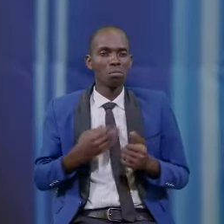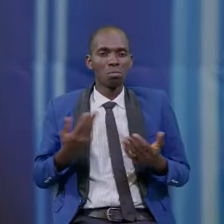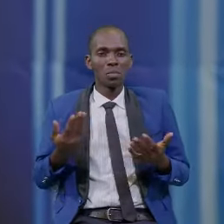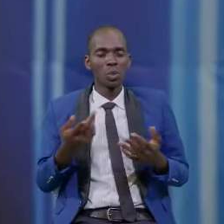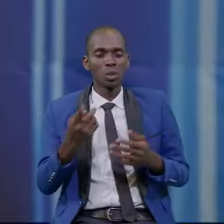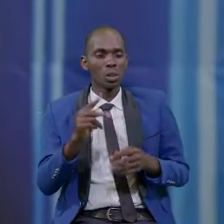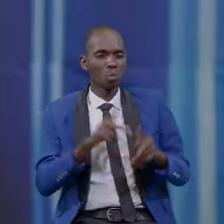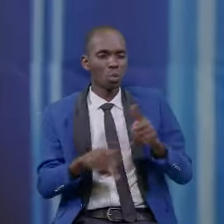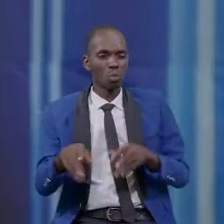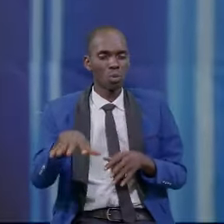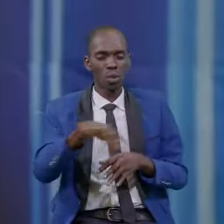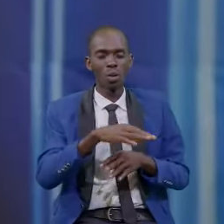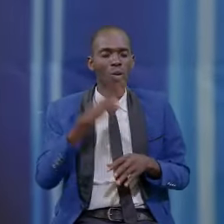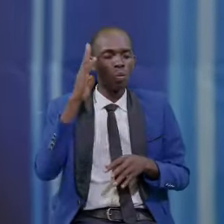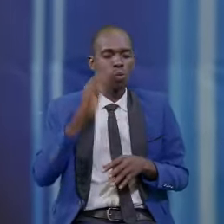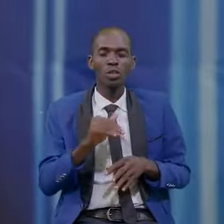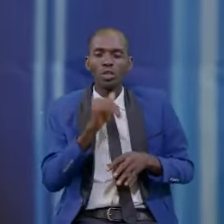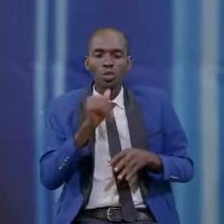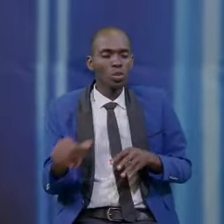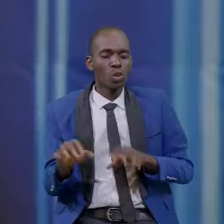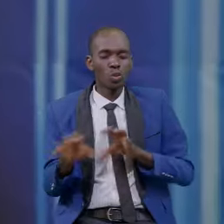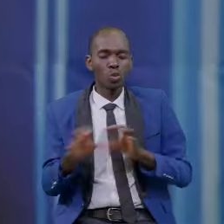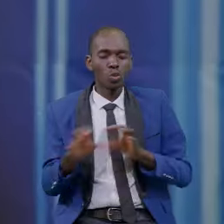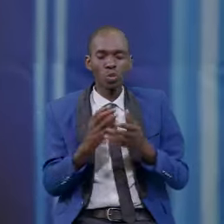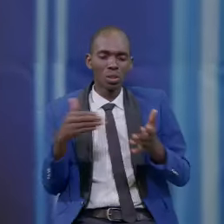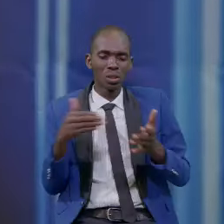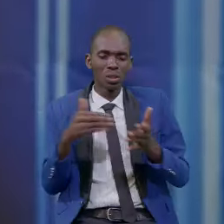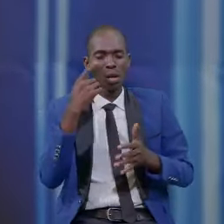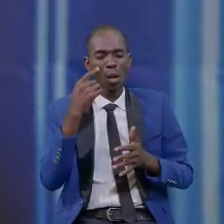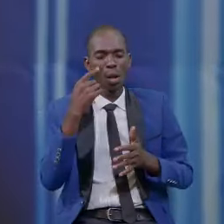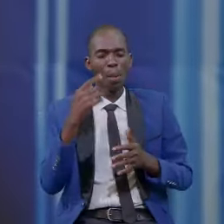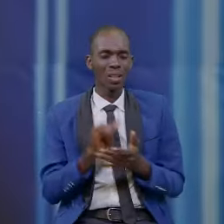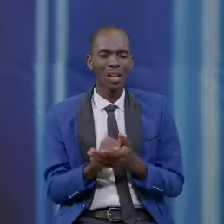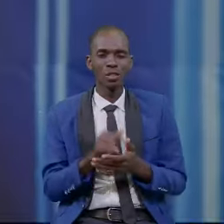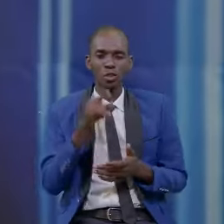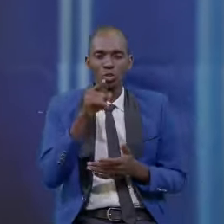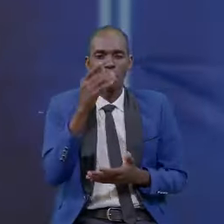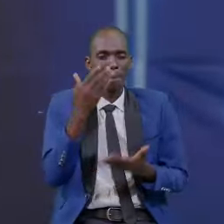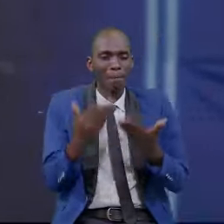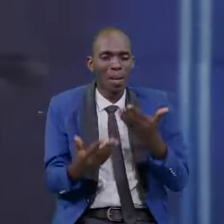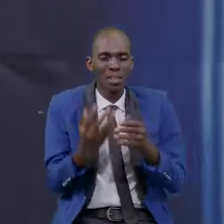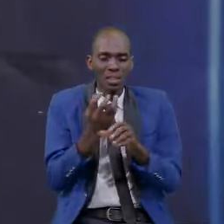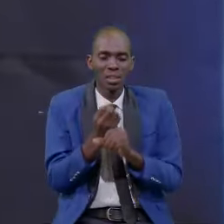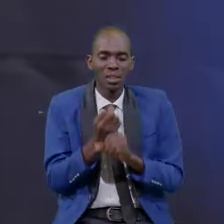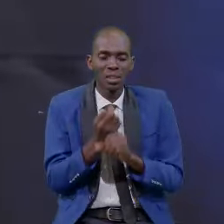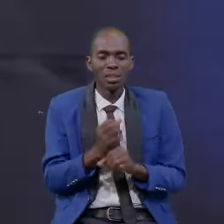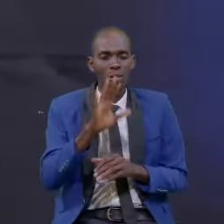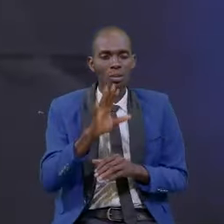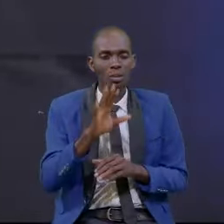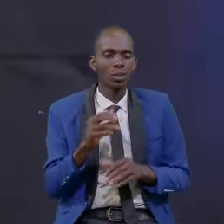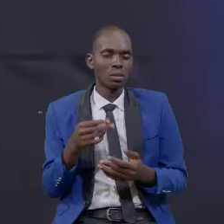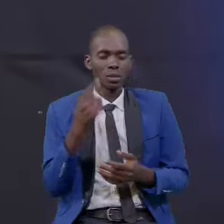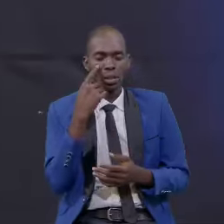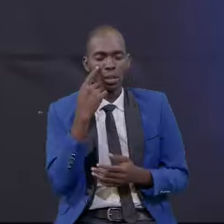your eyes. That I might receive my sight. Look at verse 52. In verse 52,